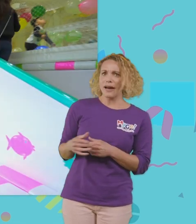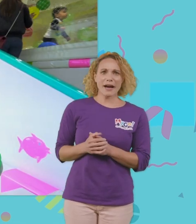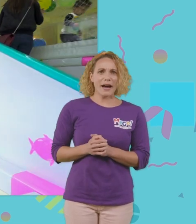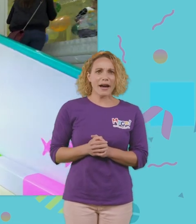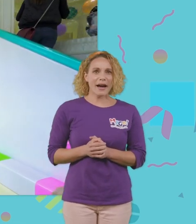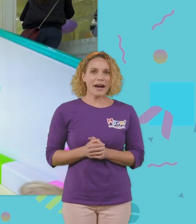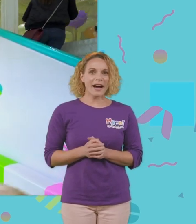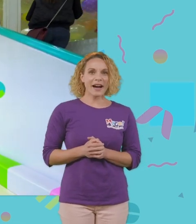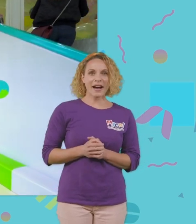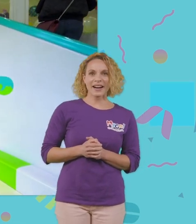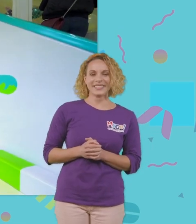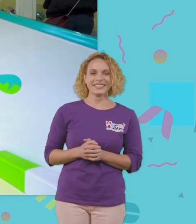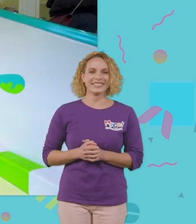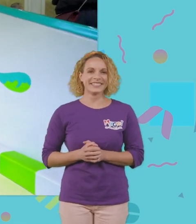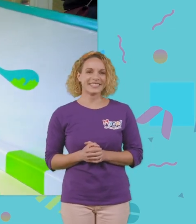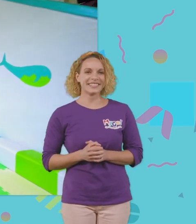Oh, what are you doing